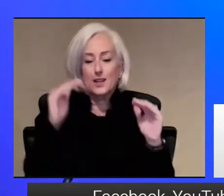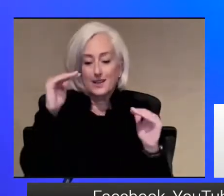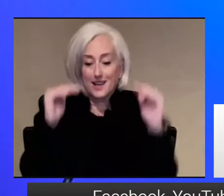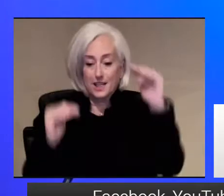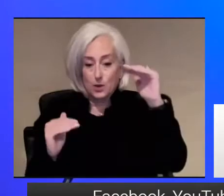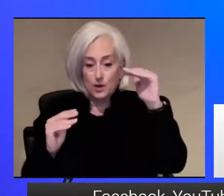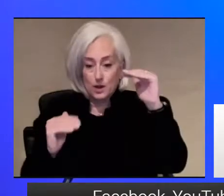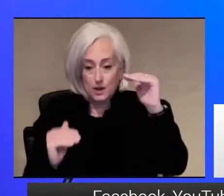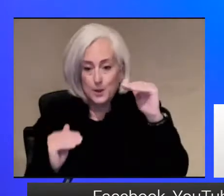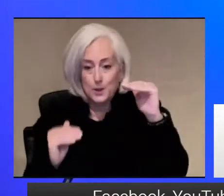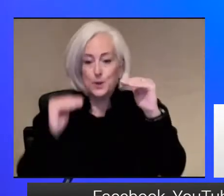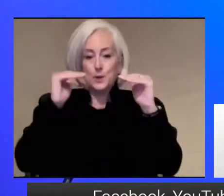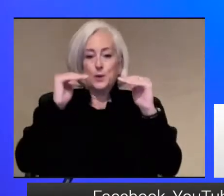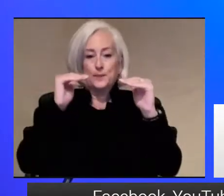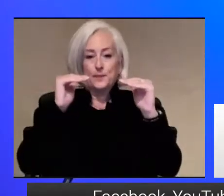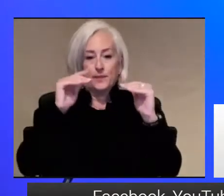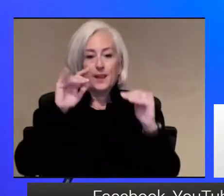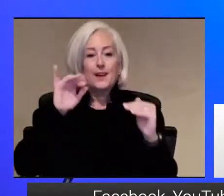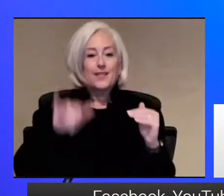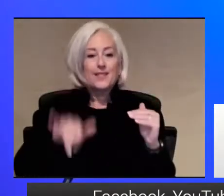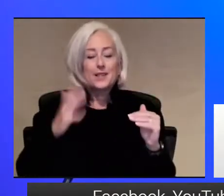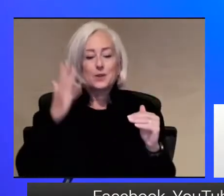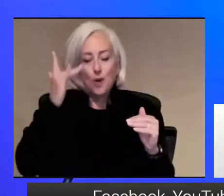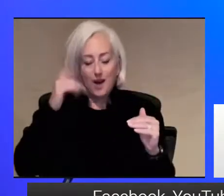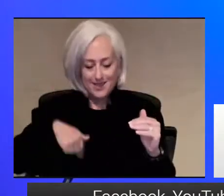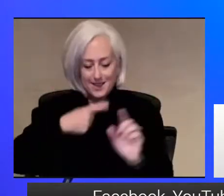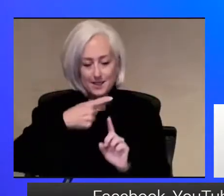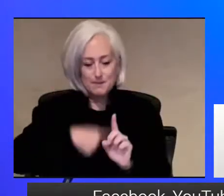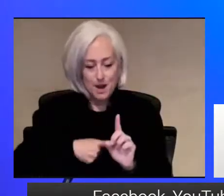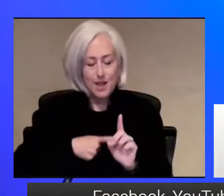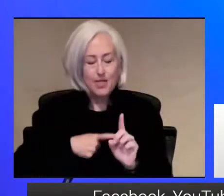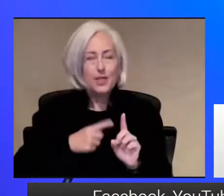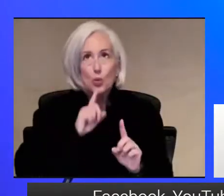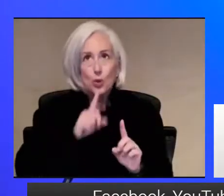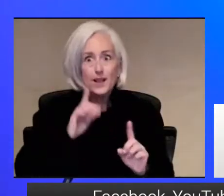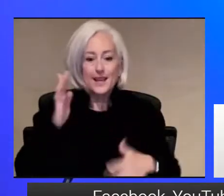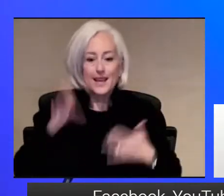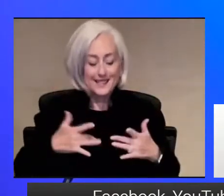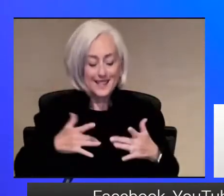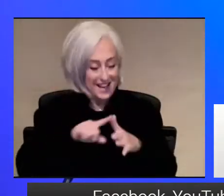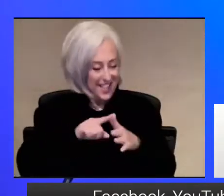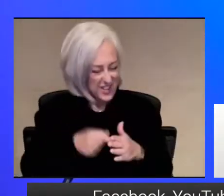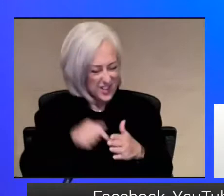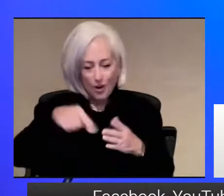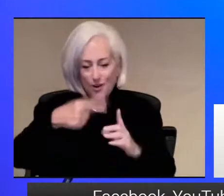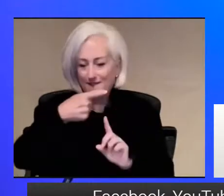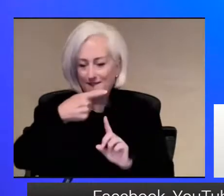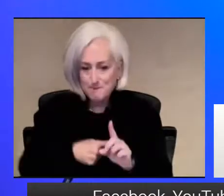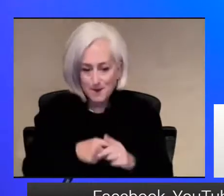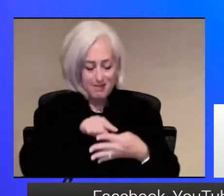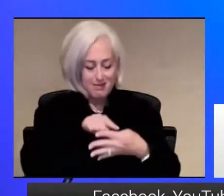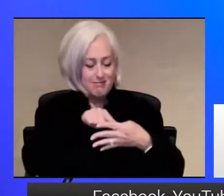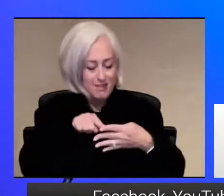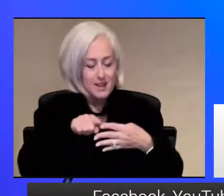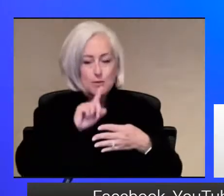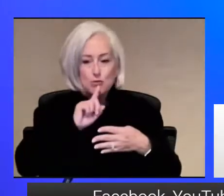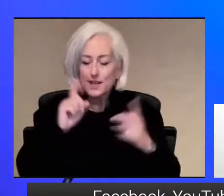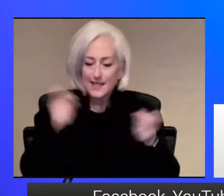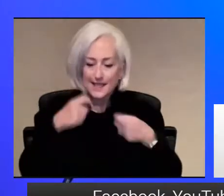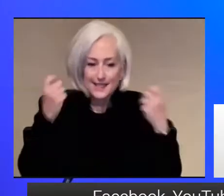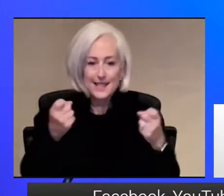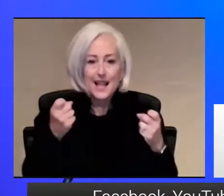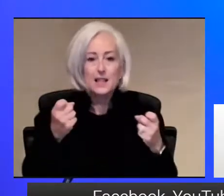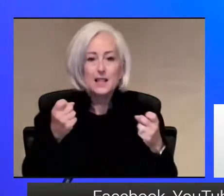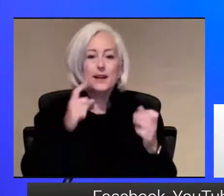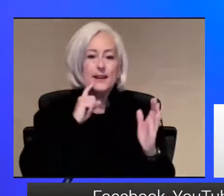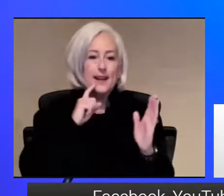this Minority Health Month so exciting is that we get to first start this month by really celebrating and acknowledging Black maternal